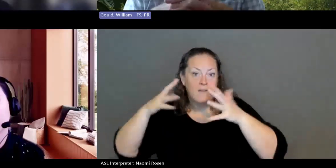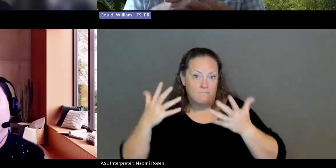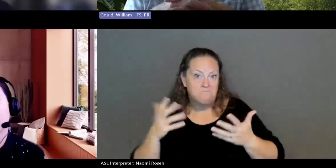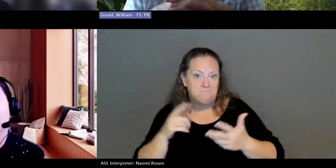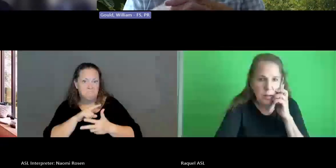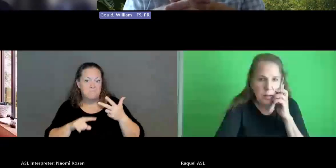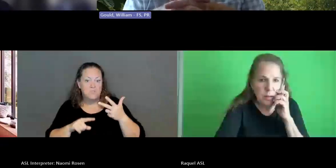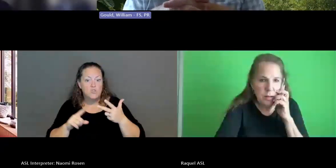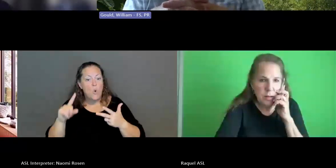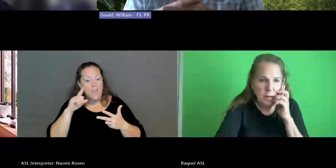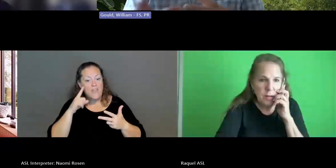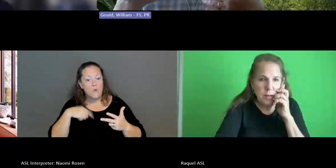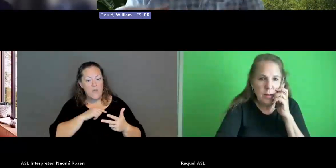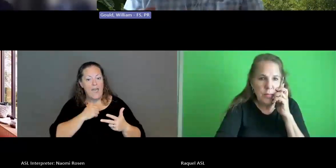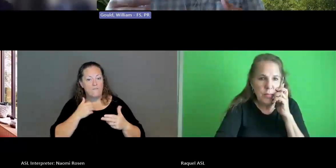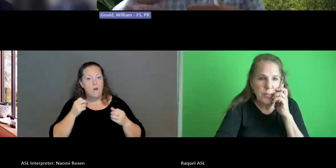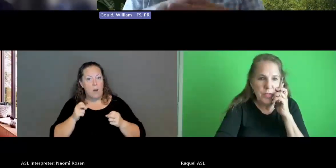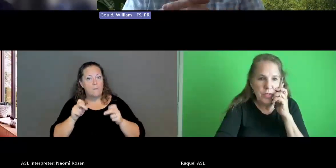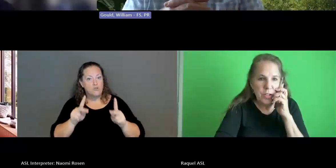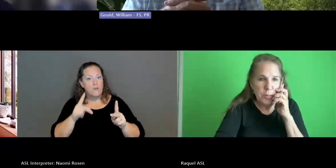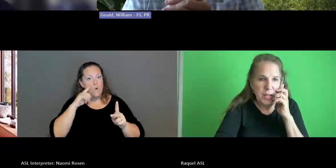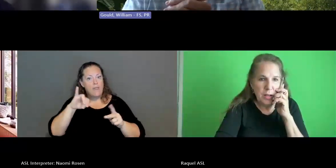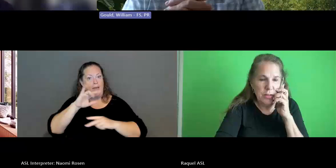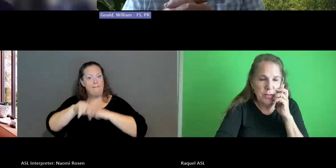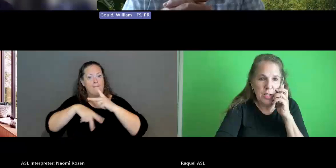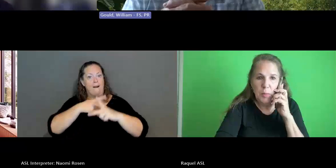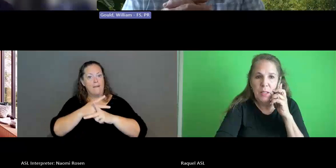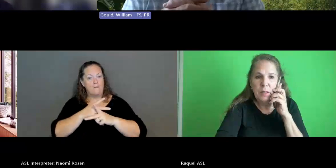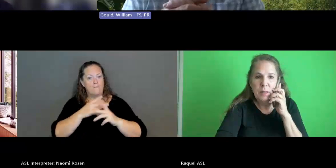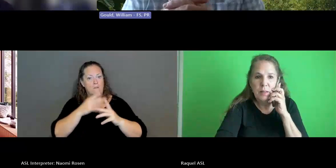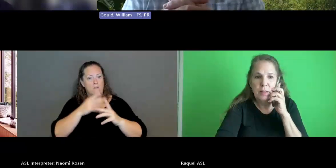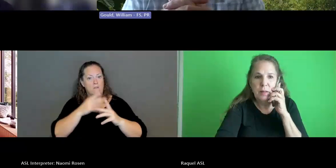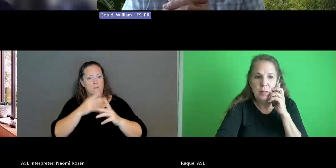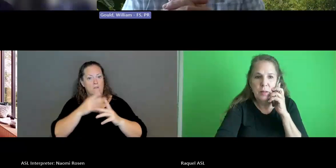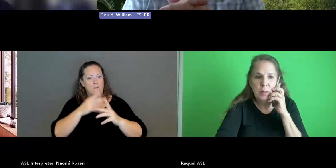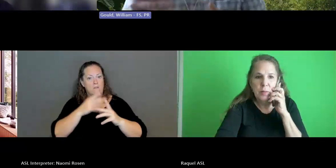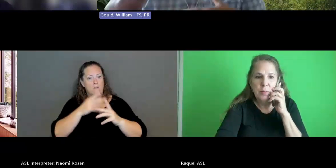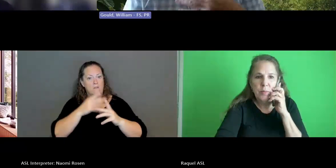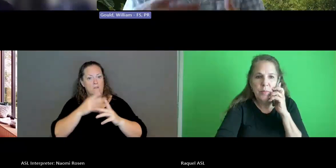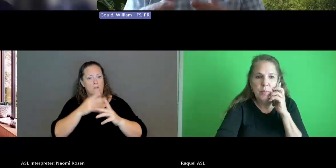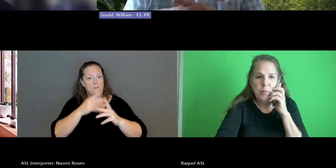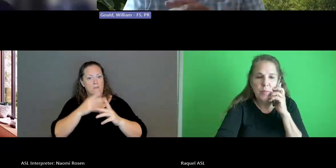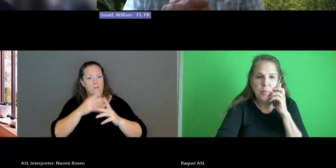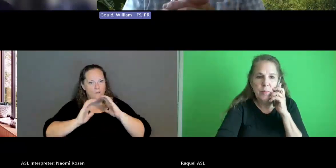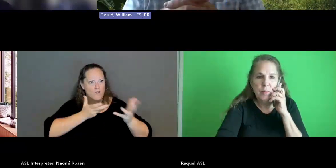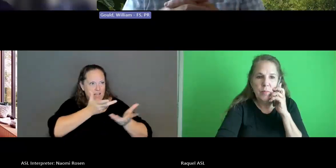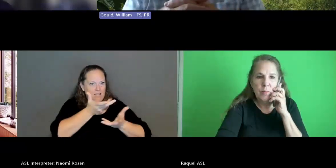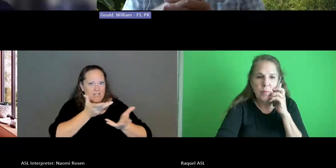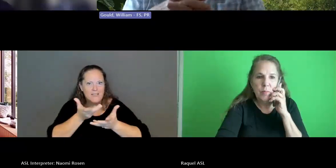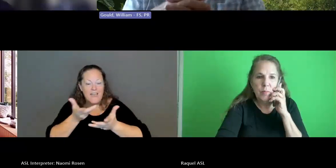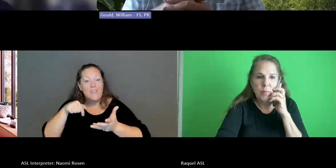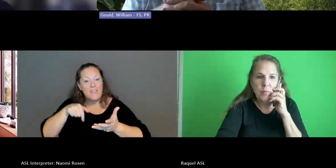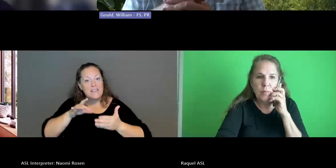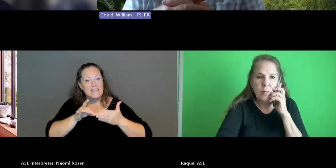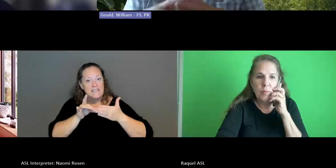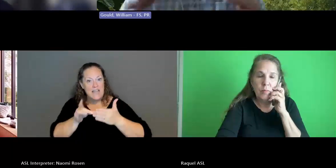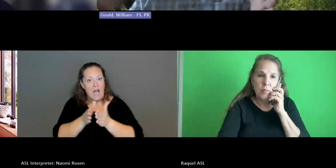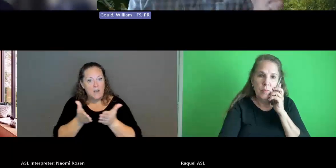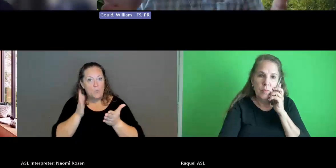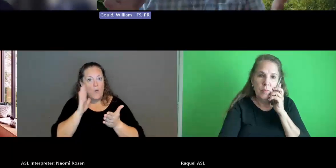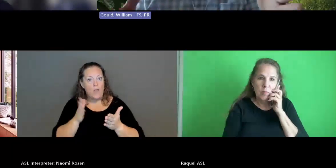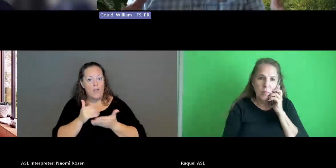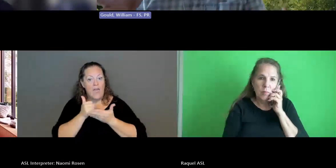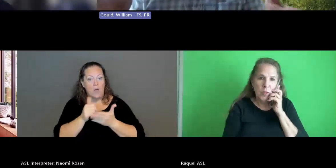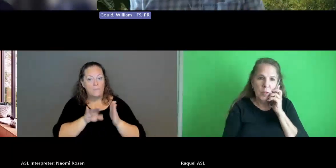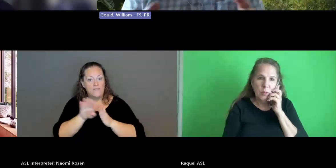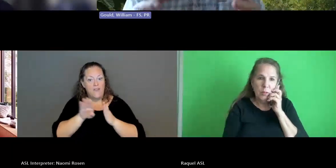for that kind of information, in this conversation that this guide helps to develop. I'm not sure, we